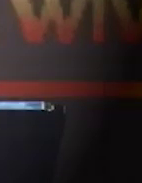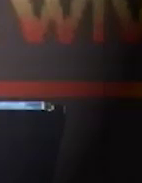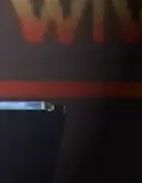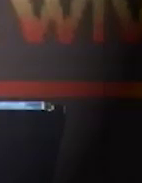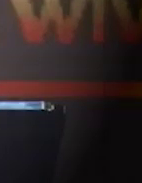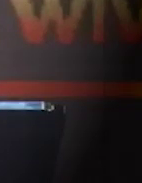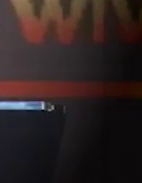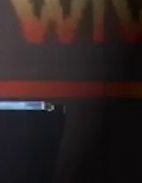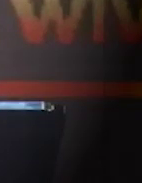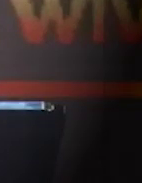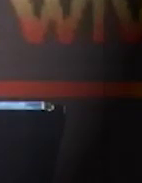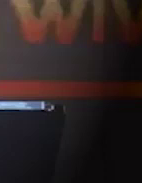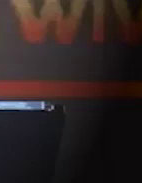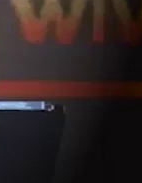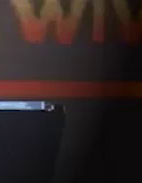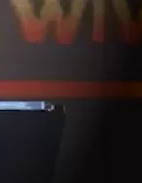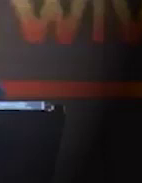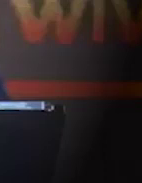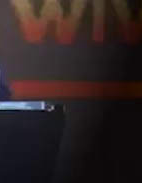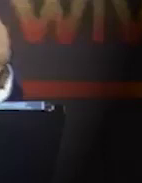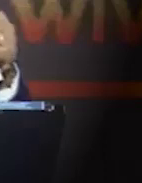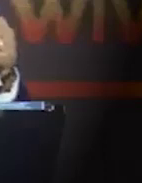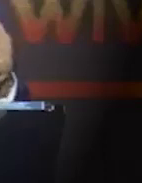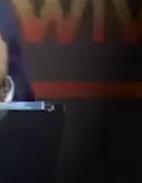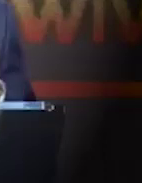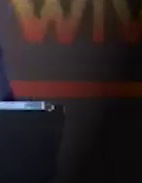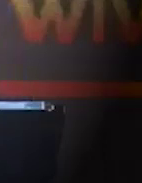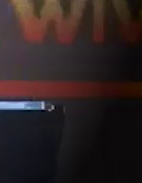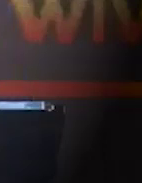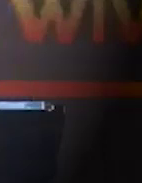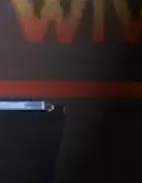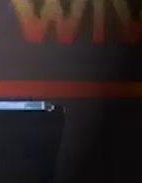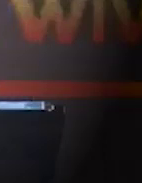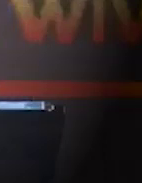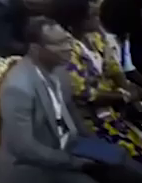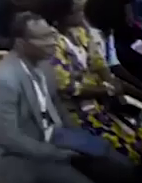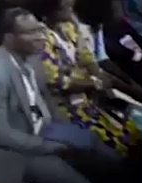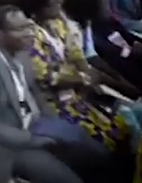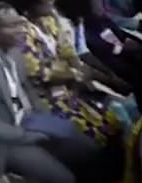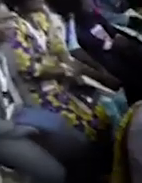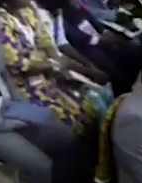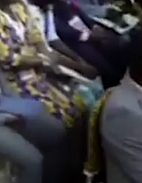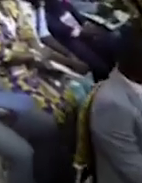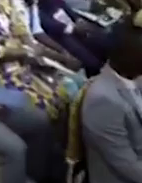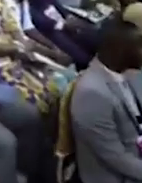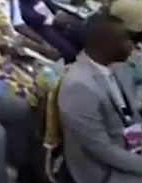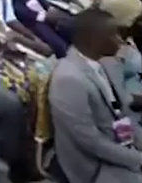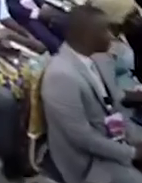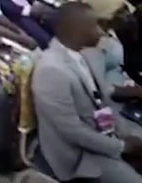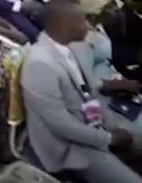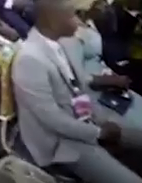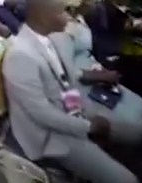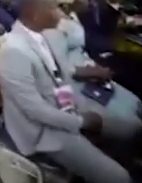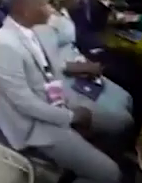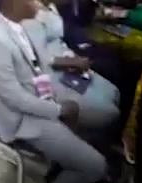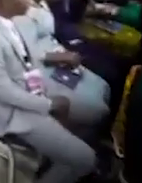And the people He needs is the people that He has called out to the church. So it is we that the Lord